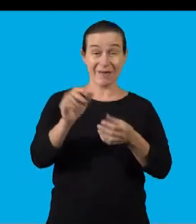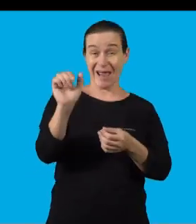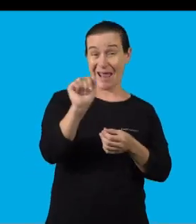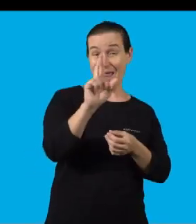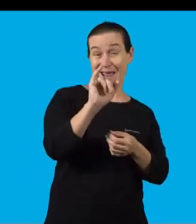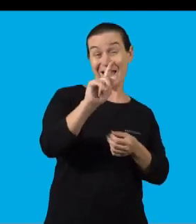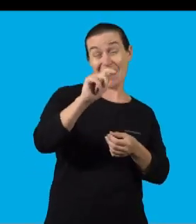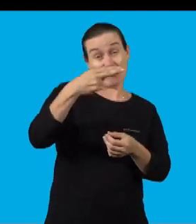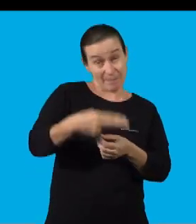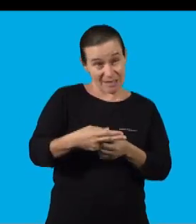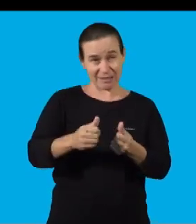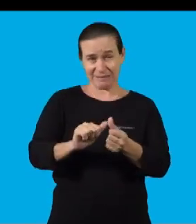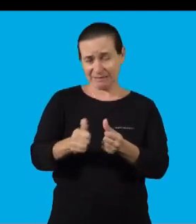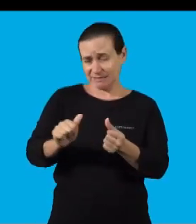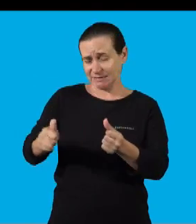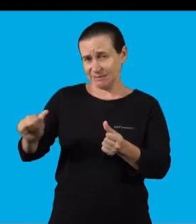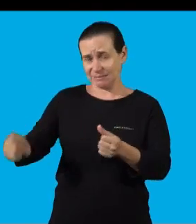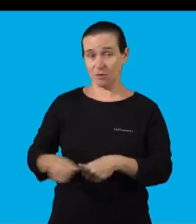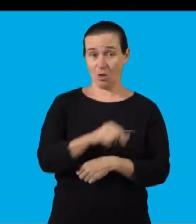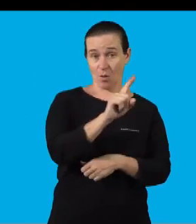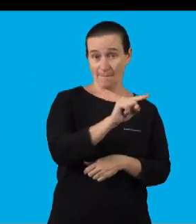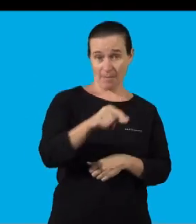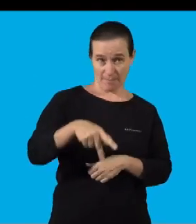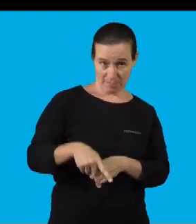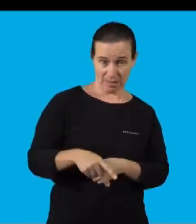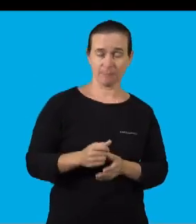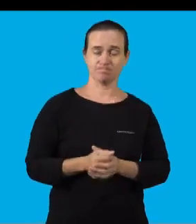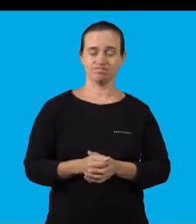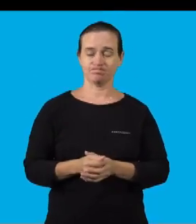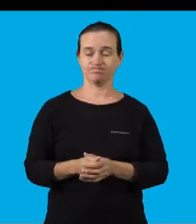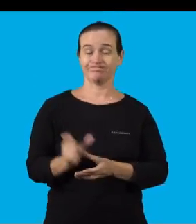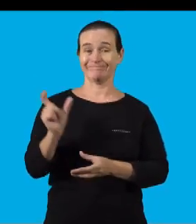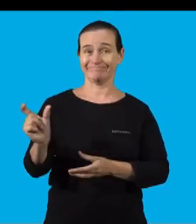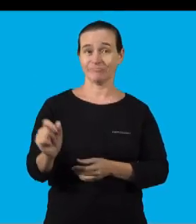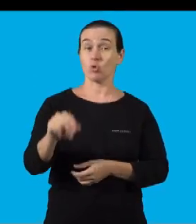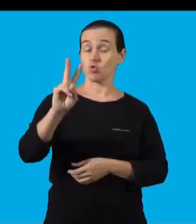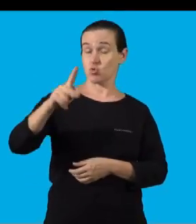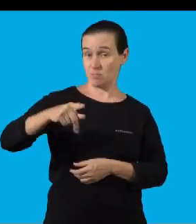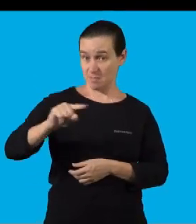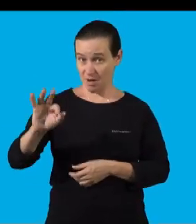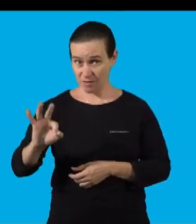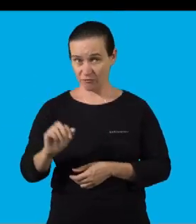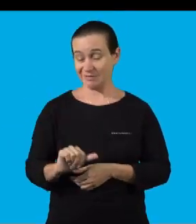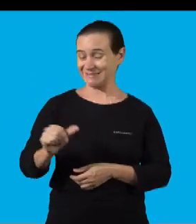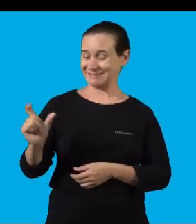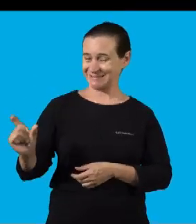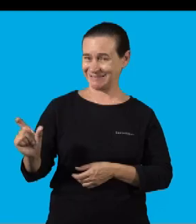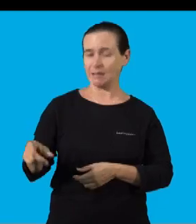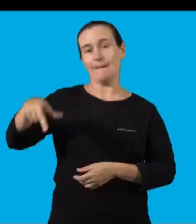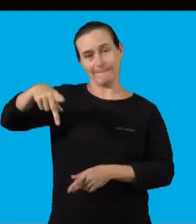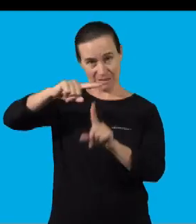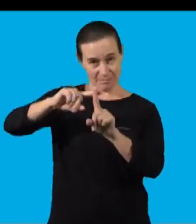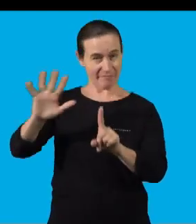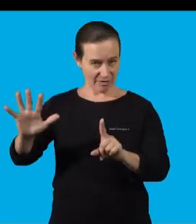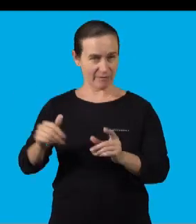arithmetic sequence 1 minus p and 2p minus 3 and p